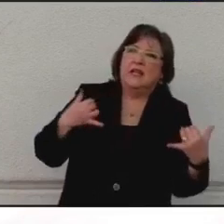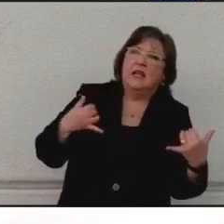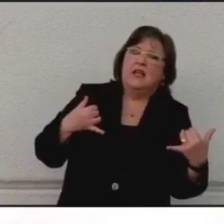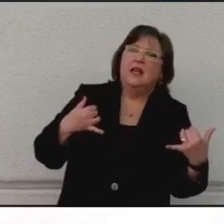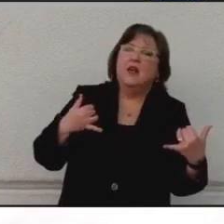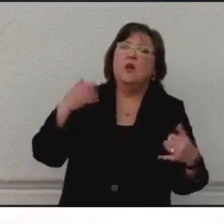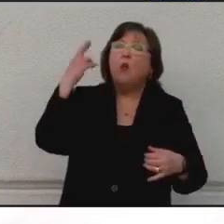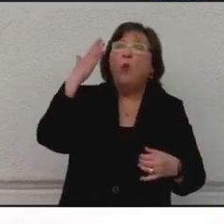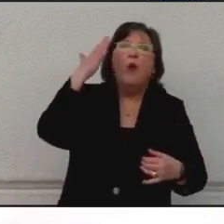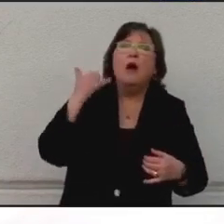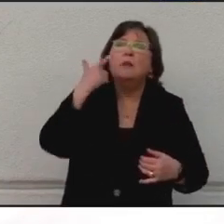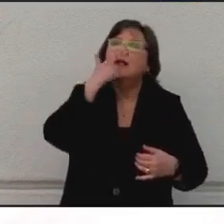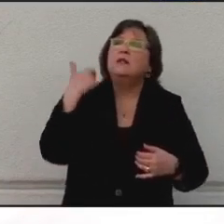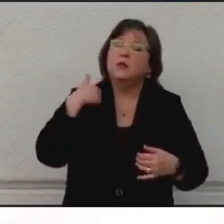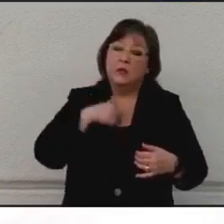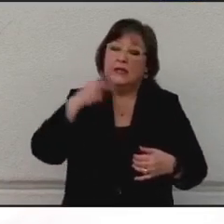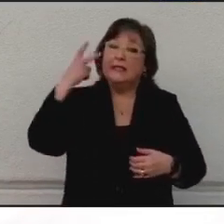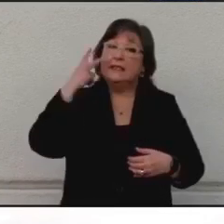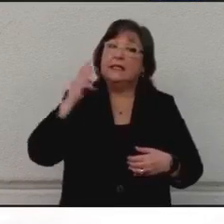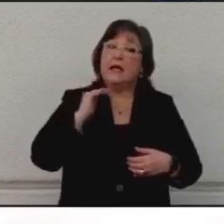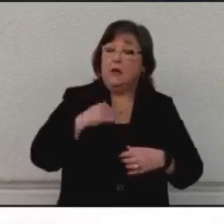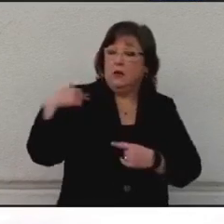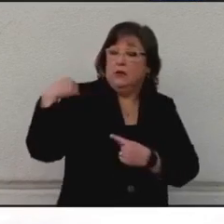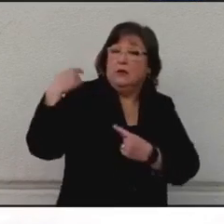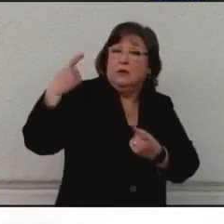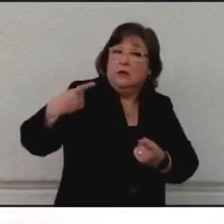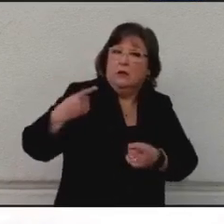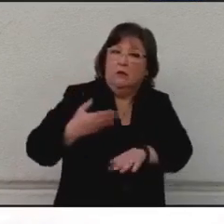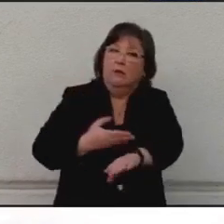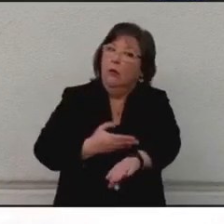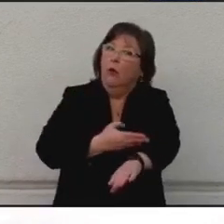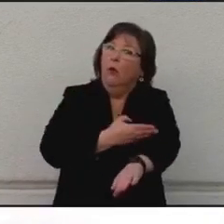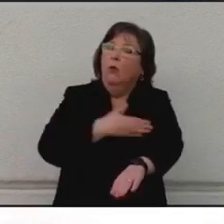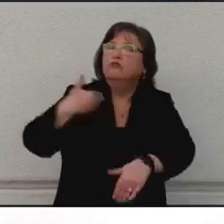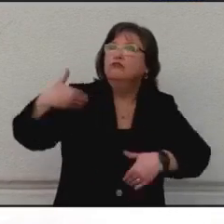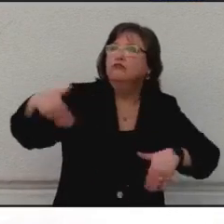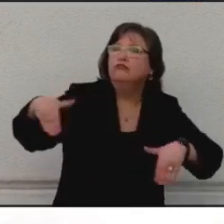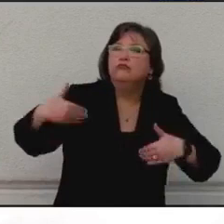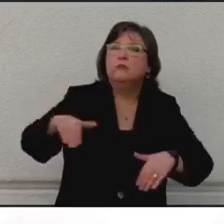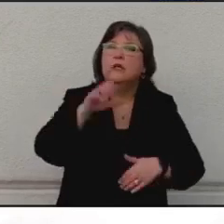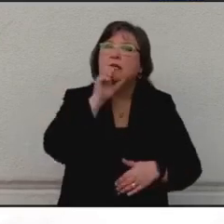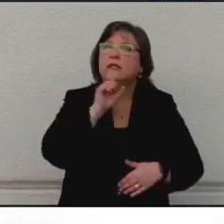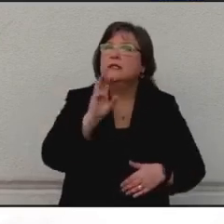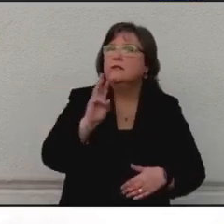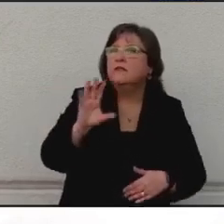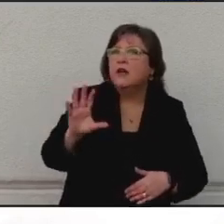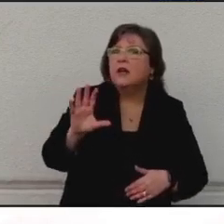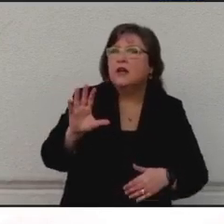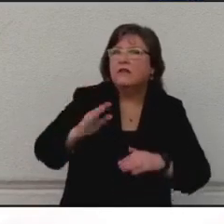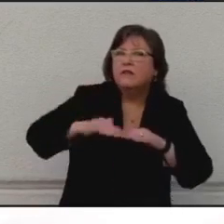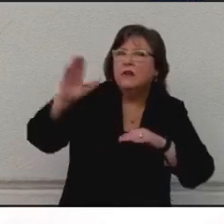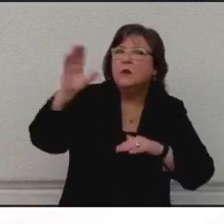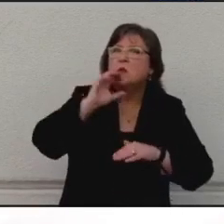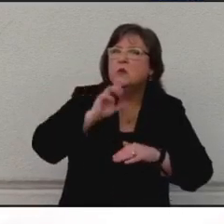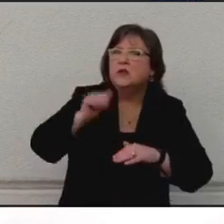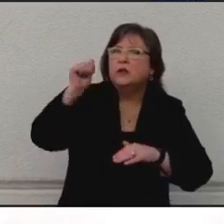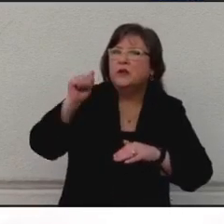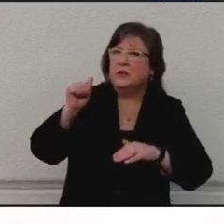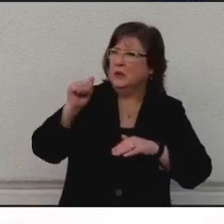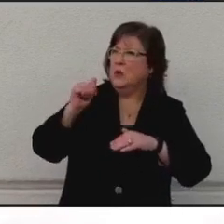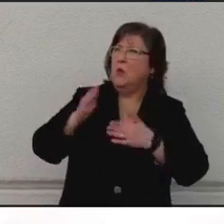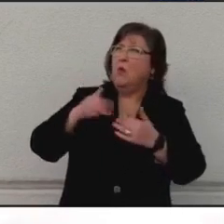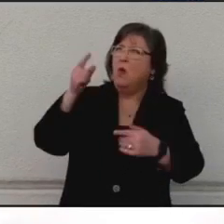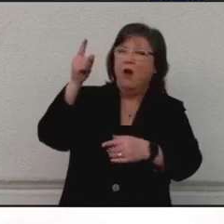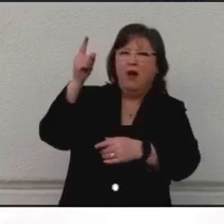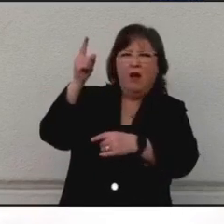65 and up, as well as our capacity to deliver vaccines. And the trajectory looks like